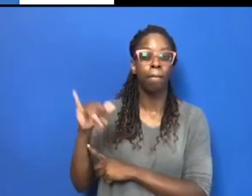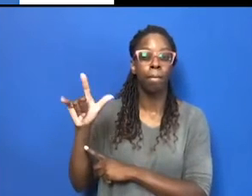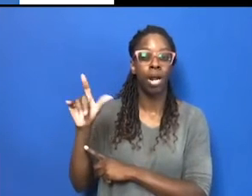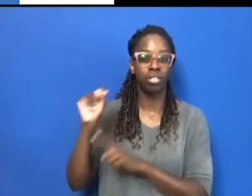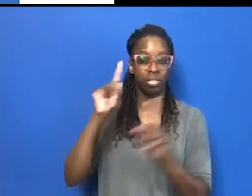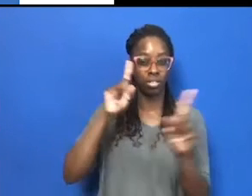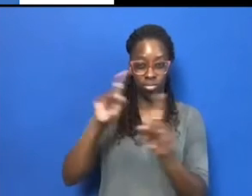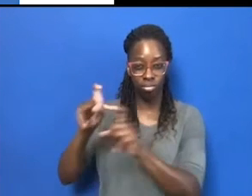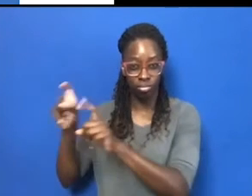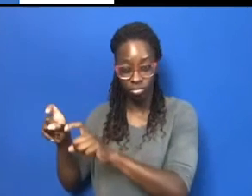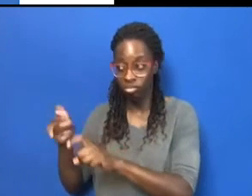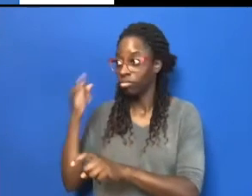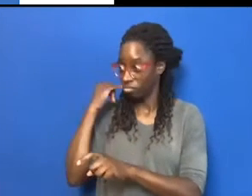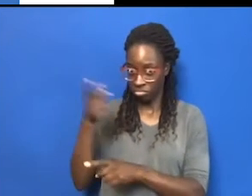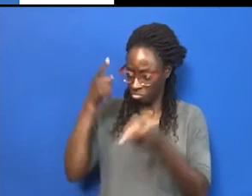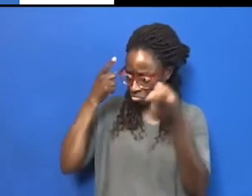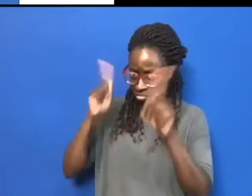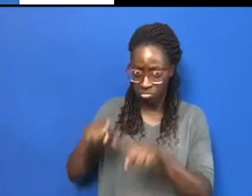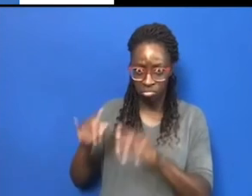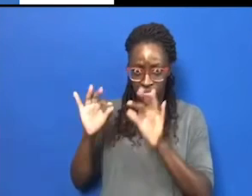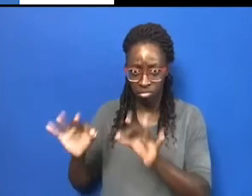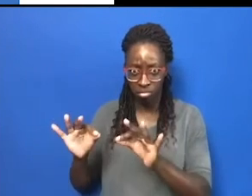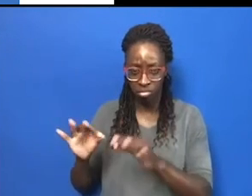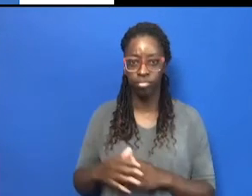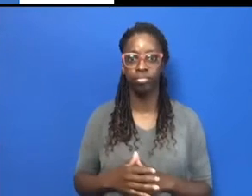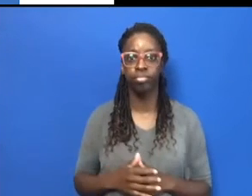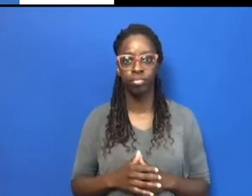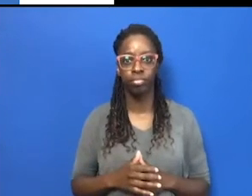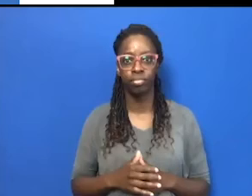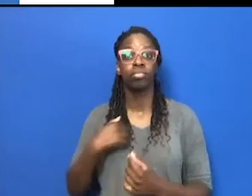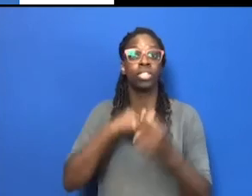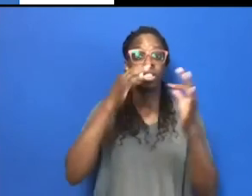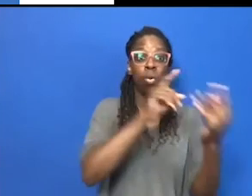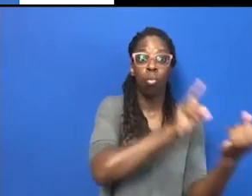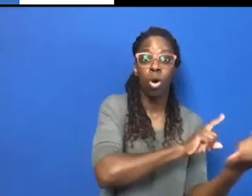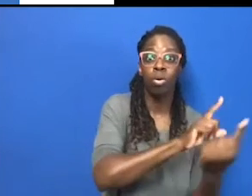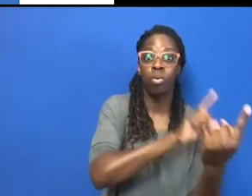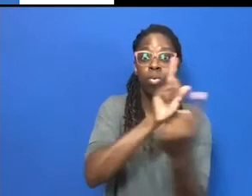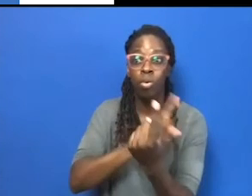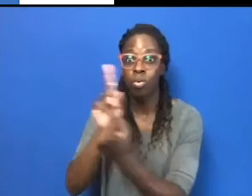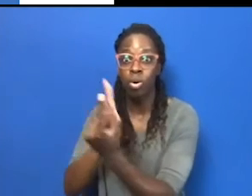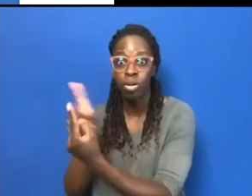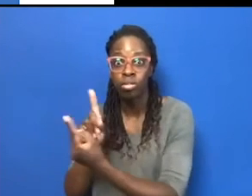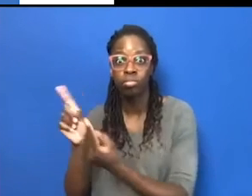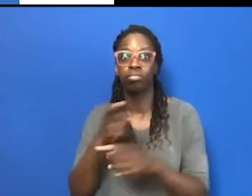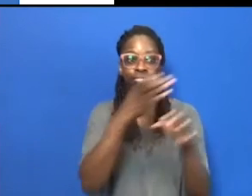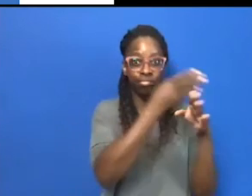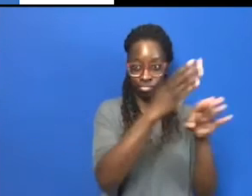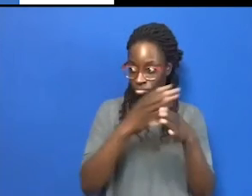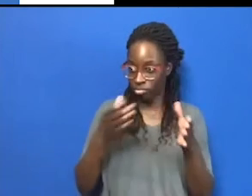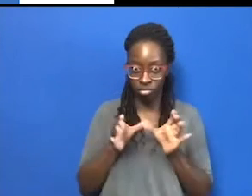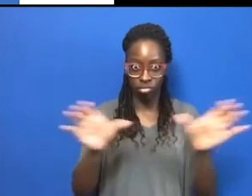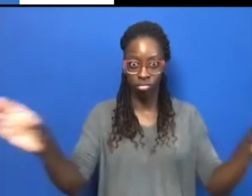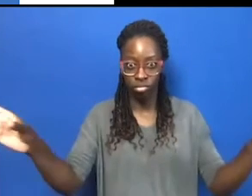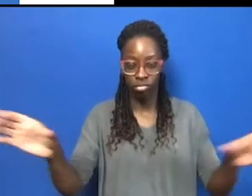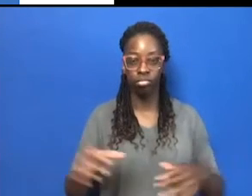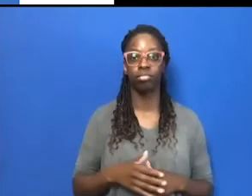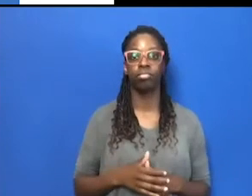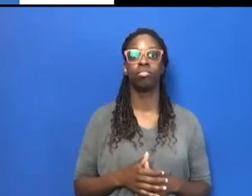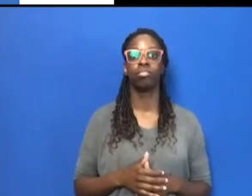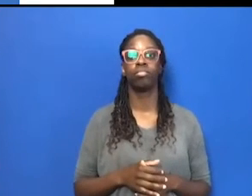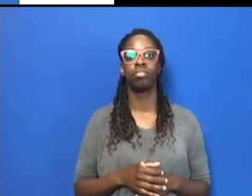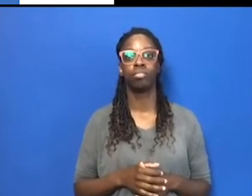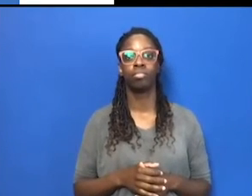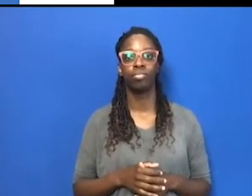we broke up into pairs of 2 trained coders, alternating who was paired with whom so that we didn't have the same 2 people